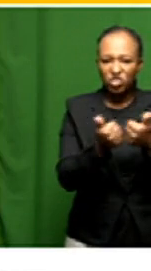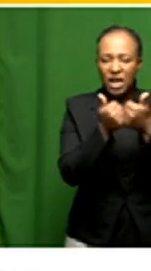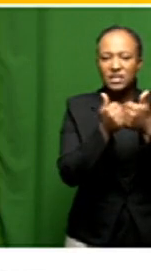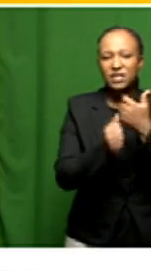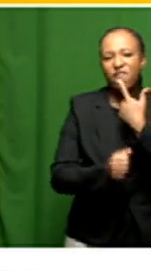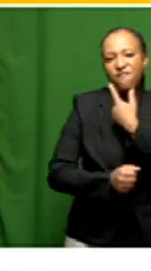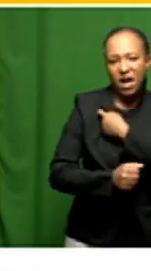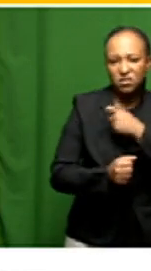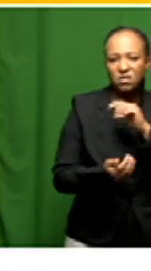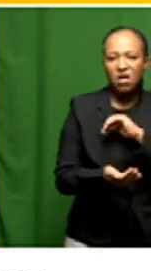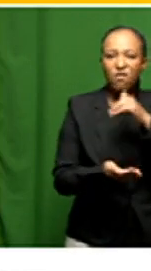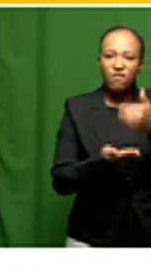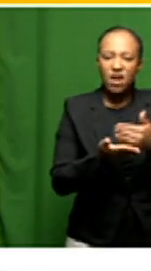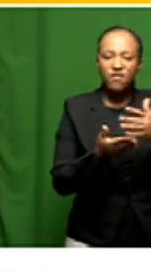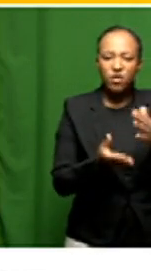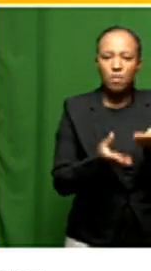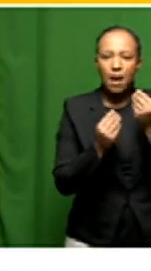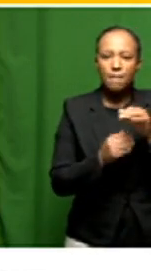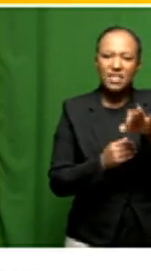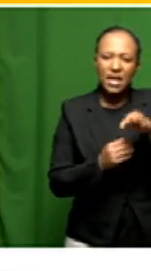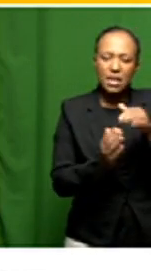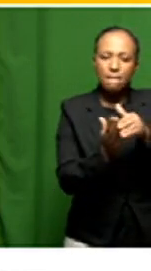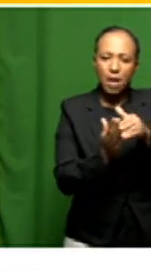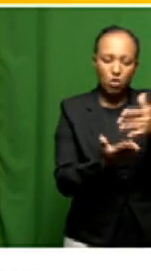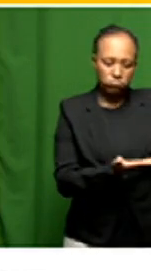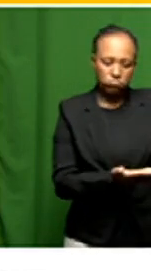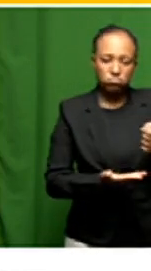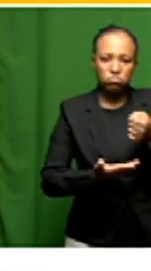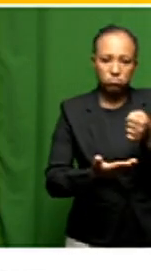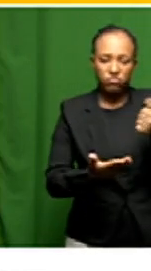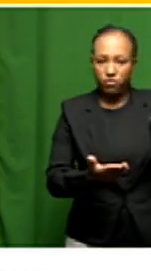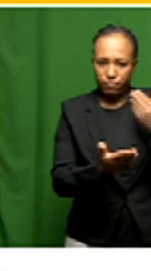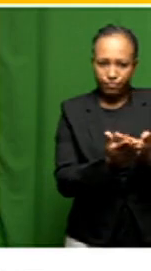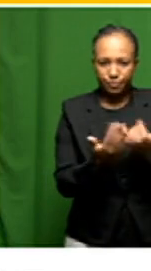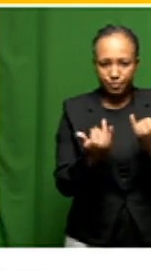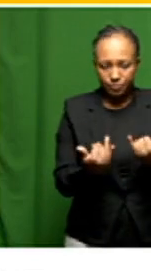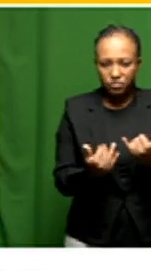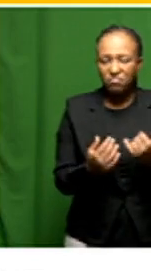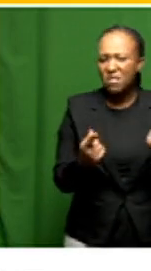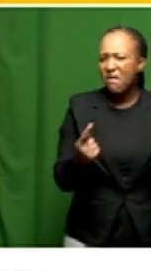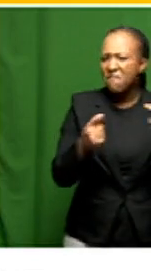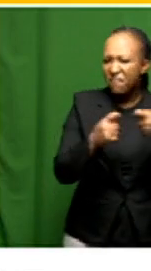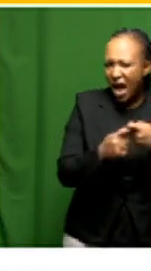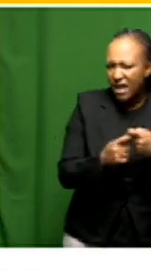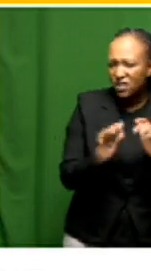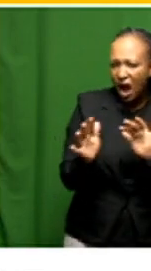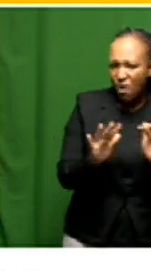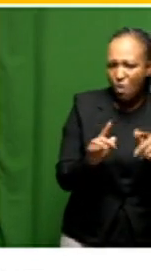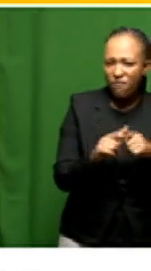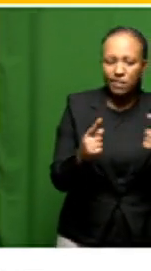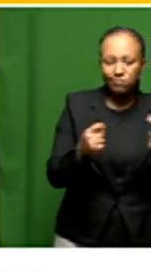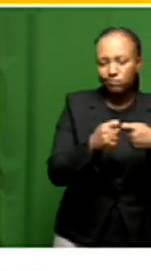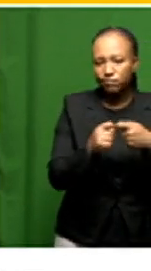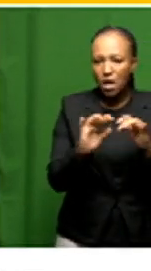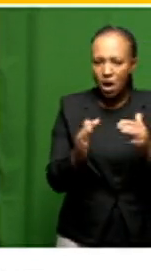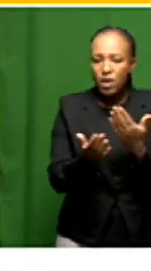has already received over 13 million rand in funding to date. So to talk about this fund and how contributions have been made and can be